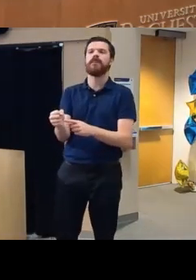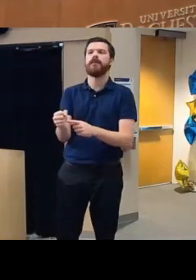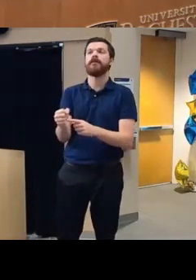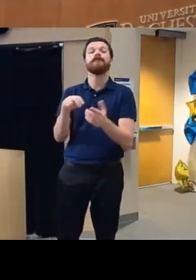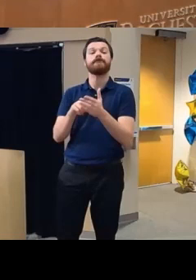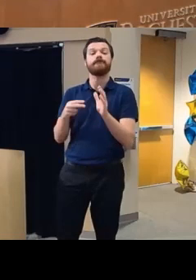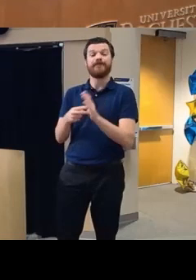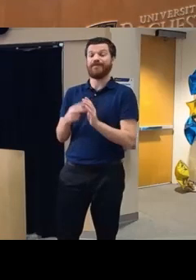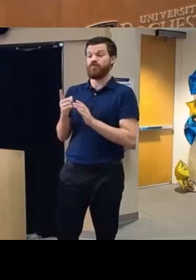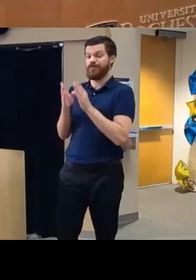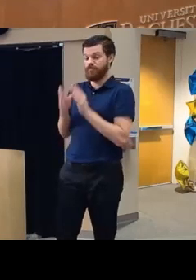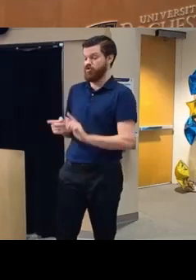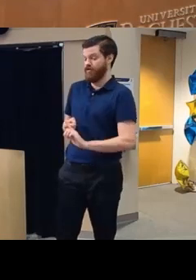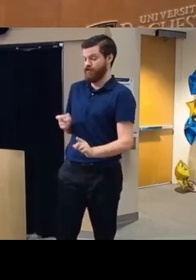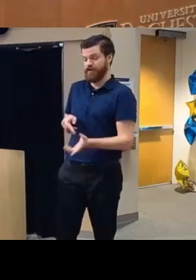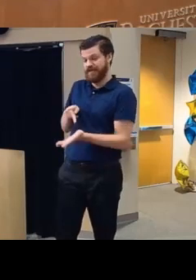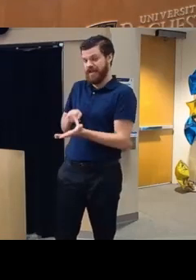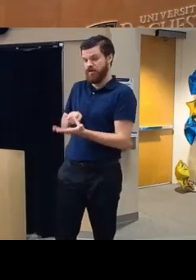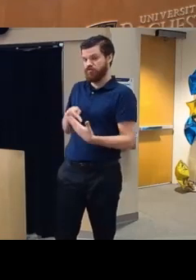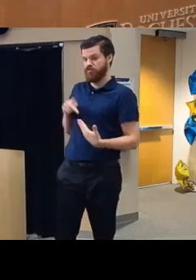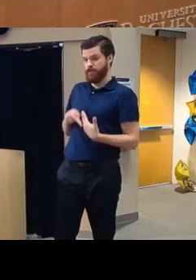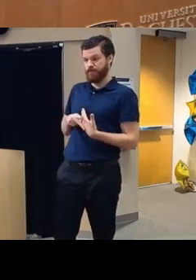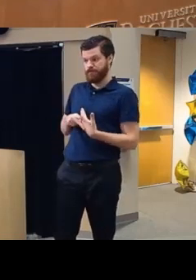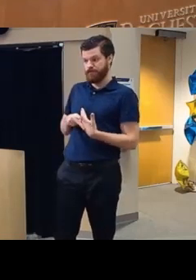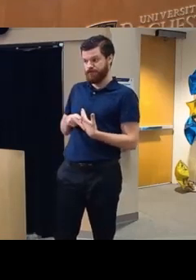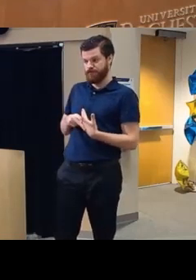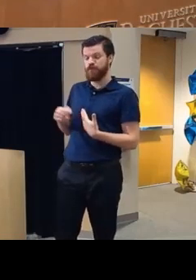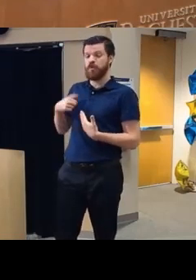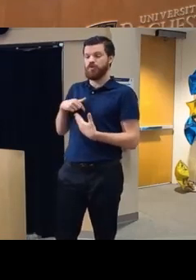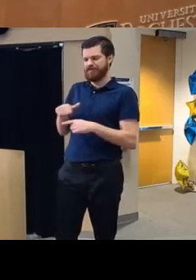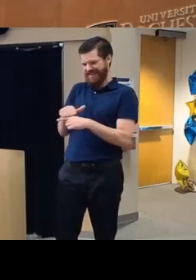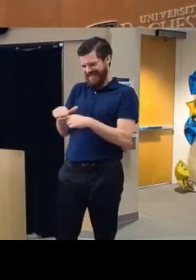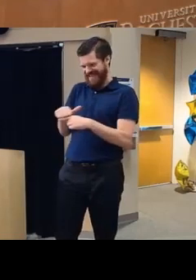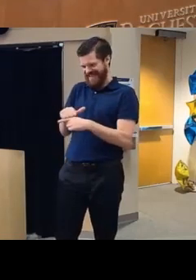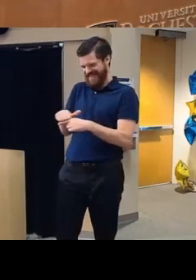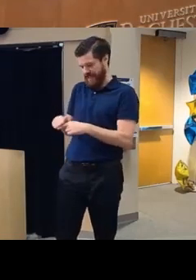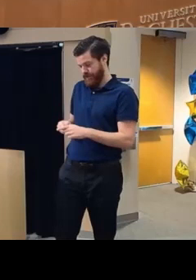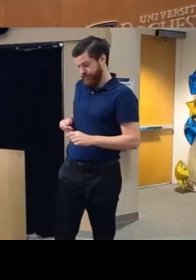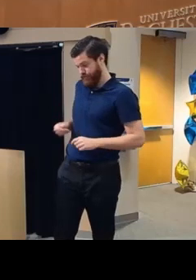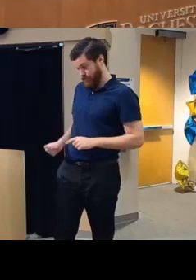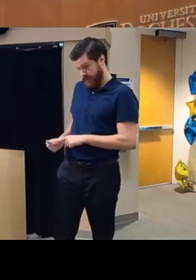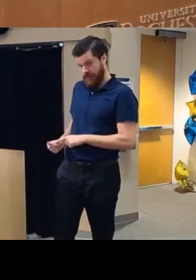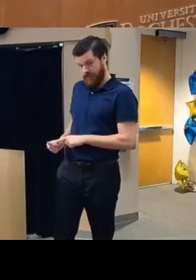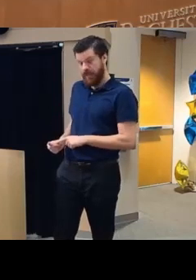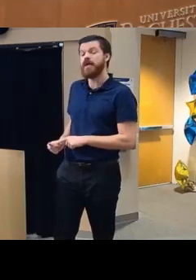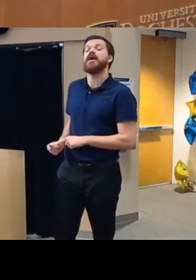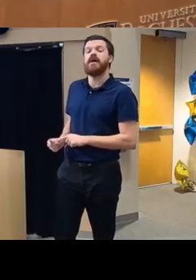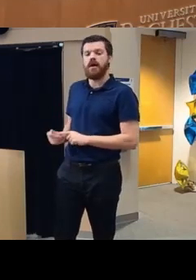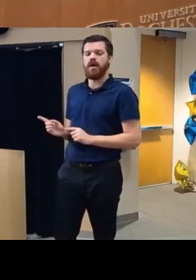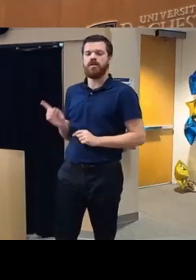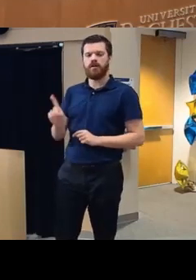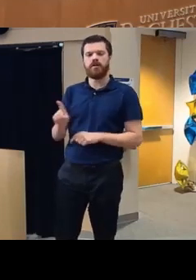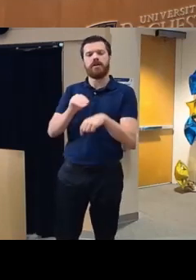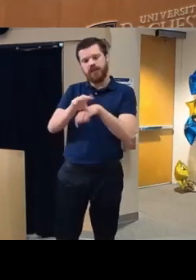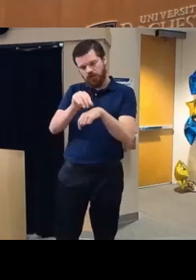someone from the psychiatric program that we trained and paid to do counseling